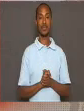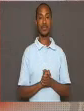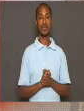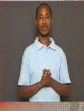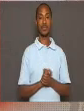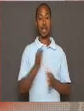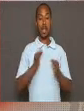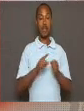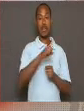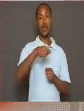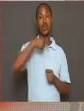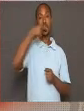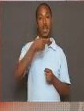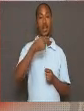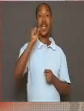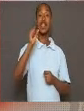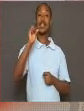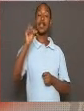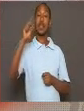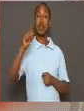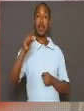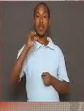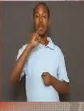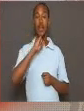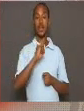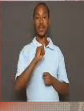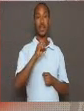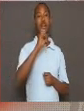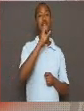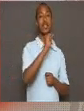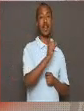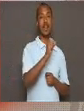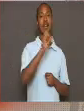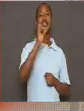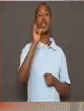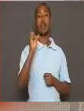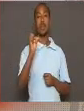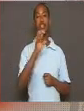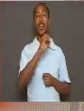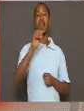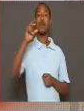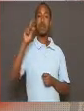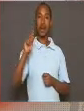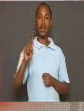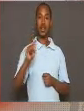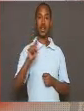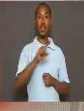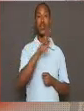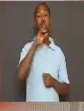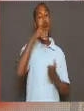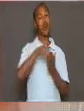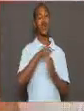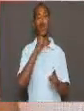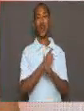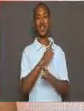If you said that STP is standard temperature and pressure, you are also